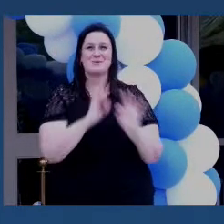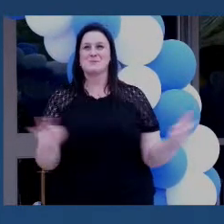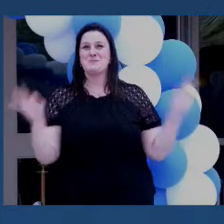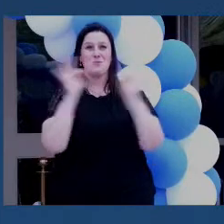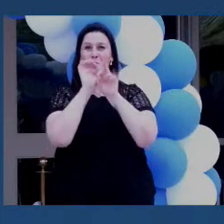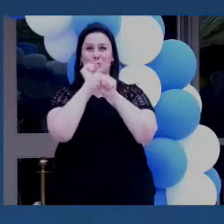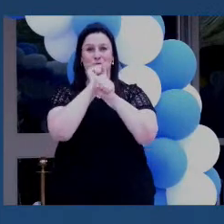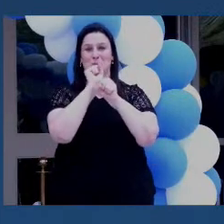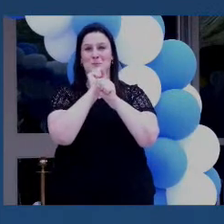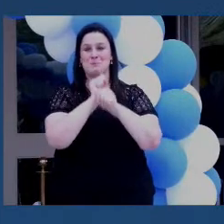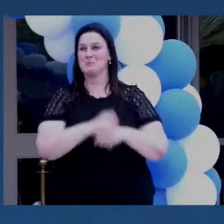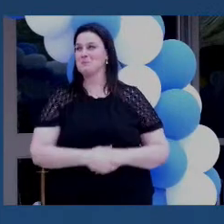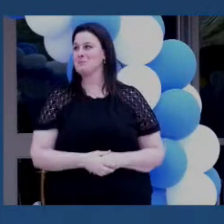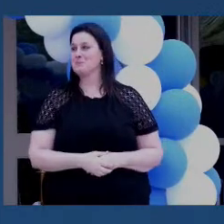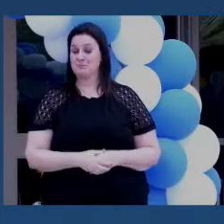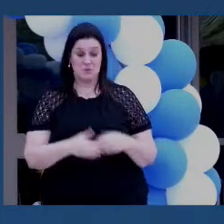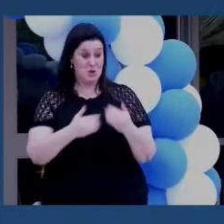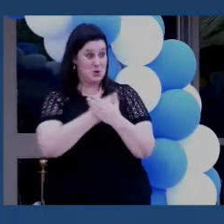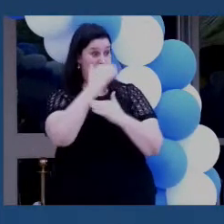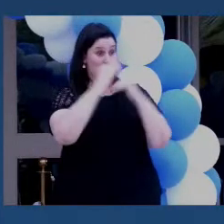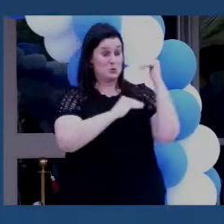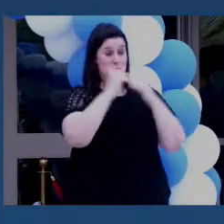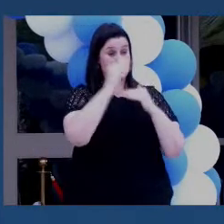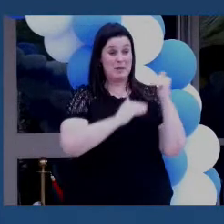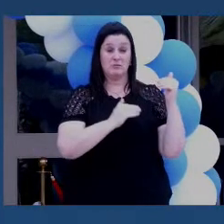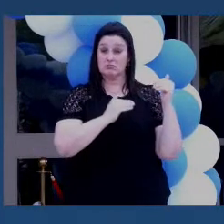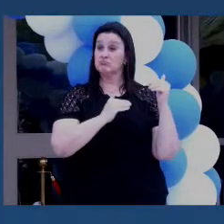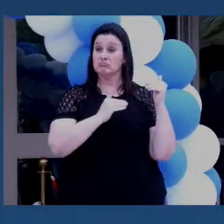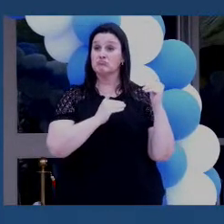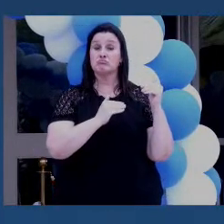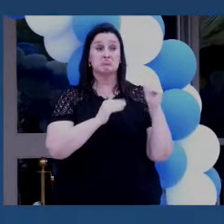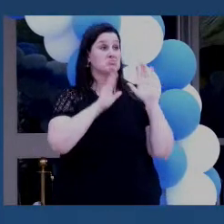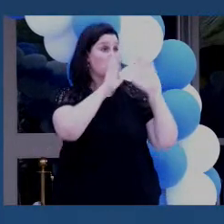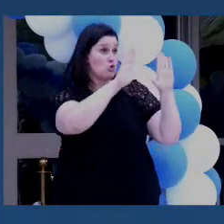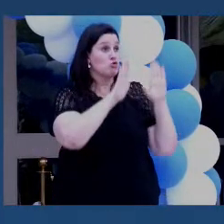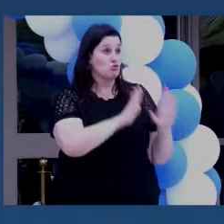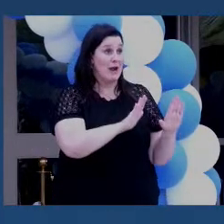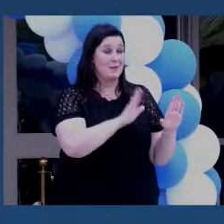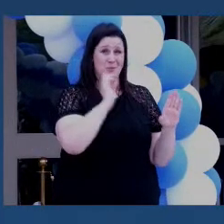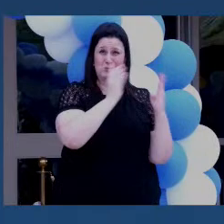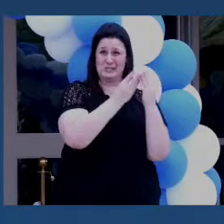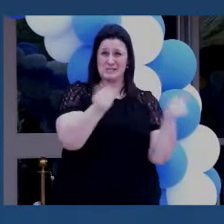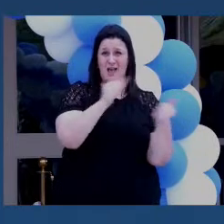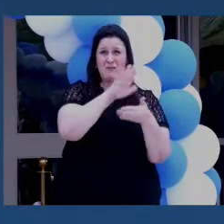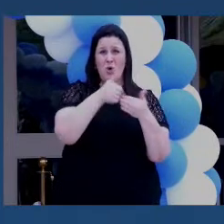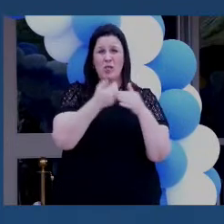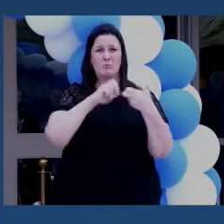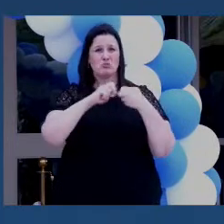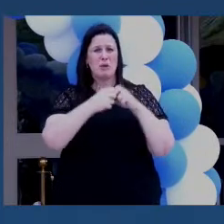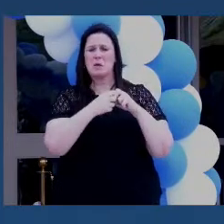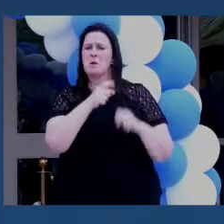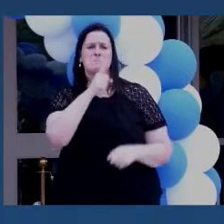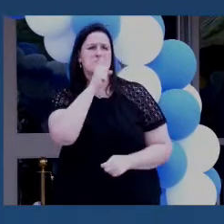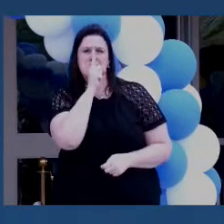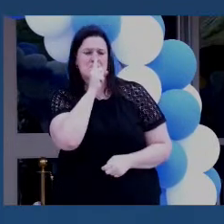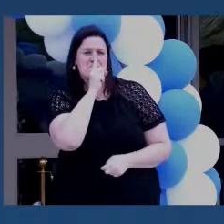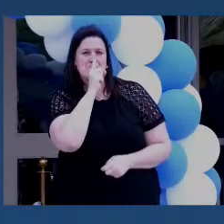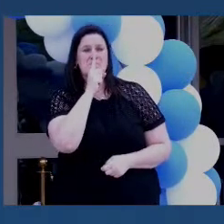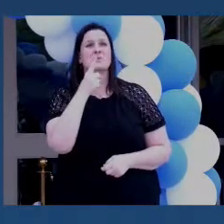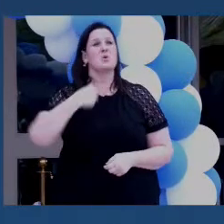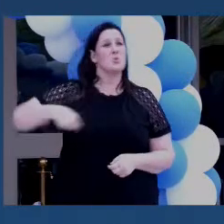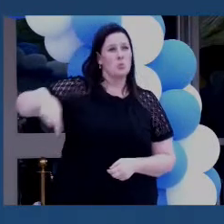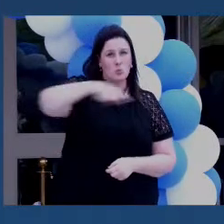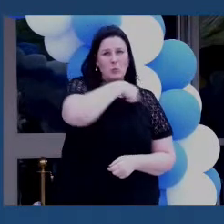all. A new building, as was said, won't solve everything. And we have a lot of work to do